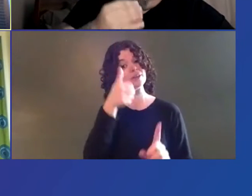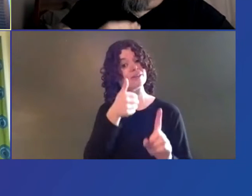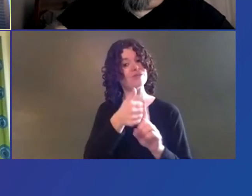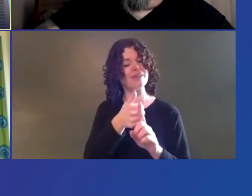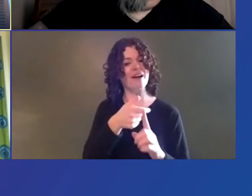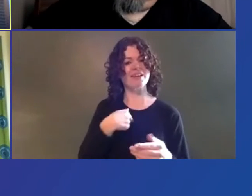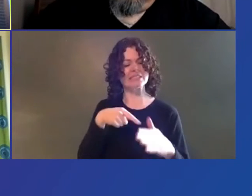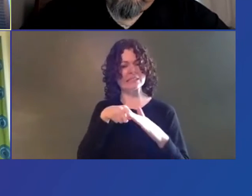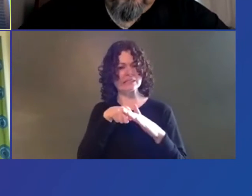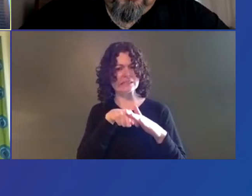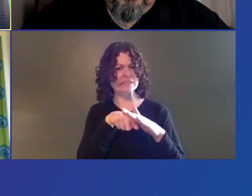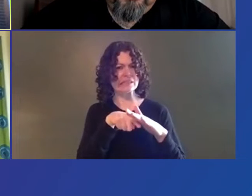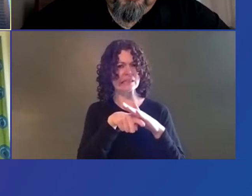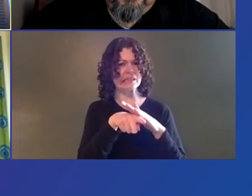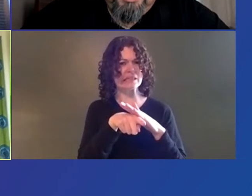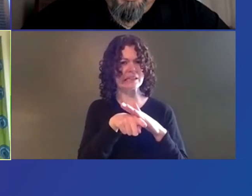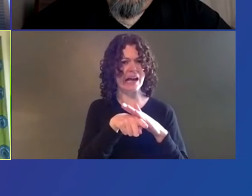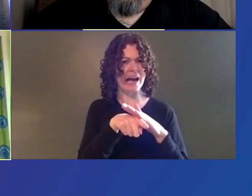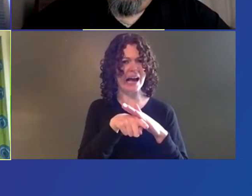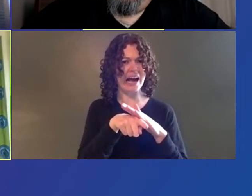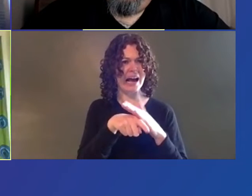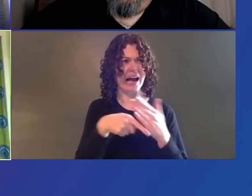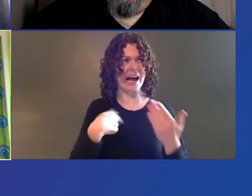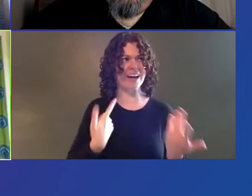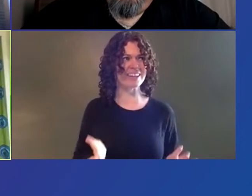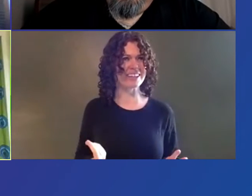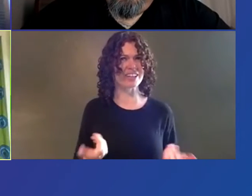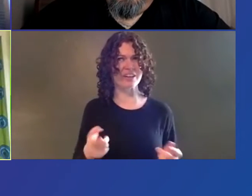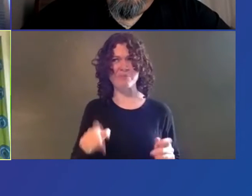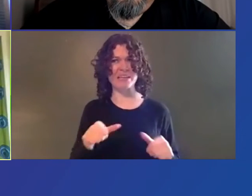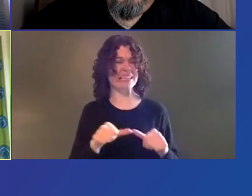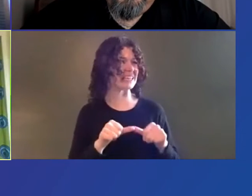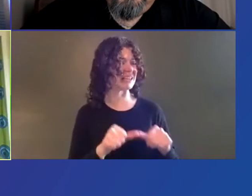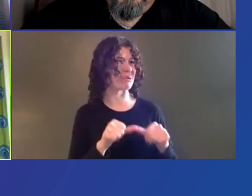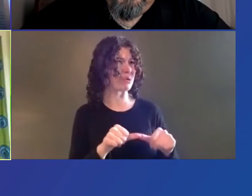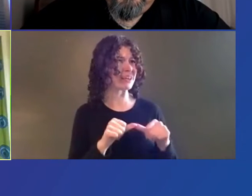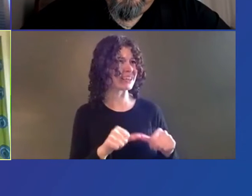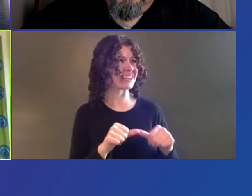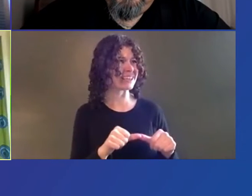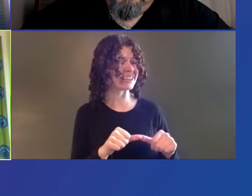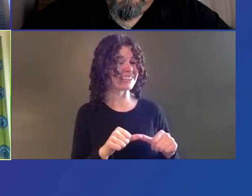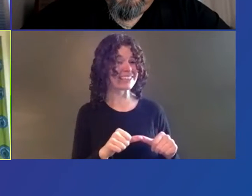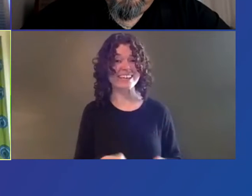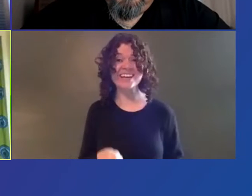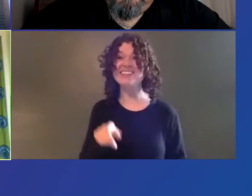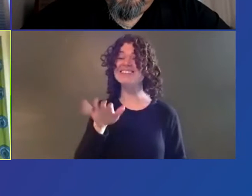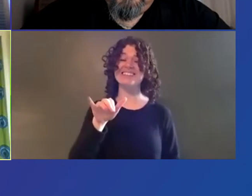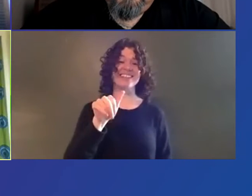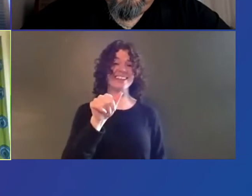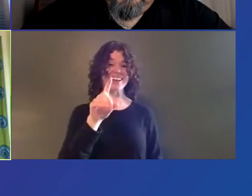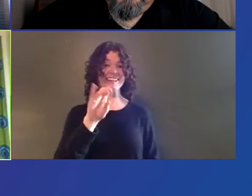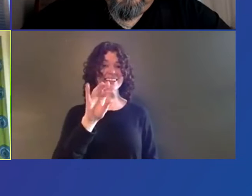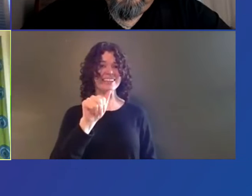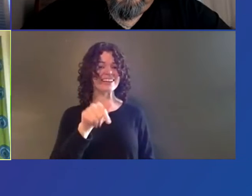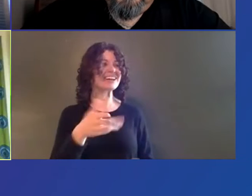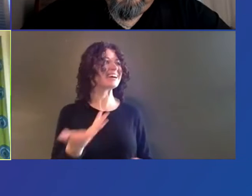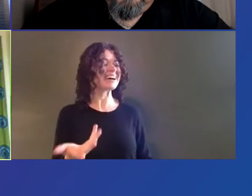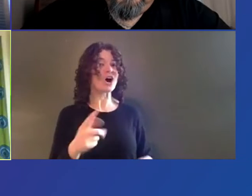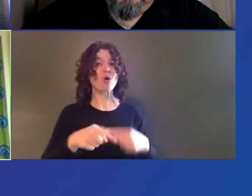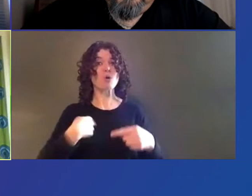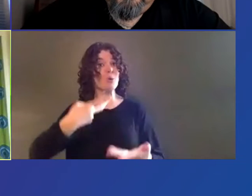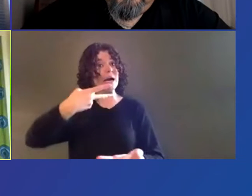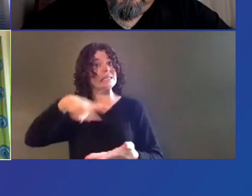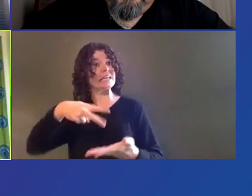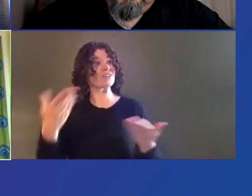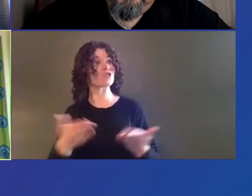Am I going to keep doing this stuff? I mean, everything. Like even when you're a dancer in New York, you can't just be a